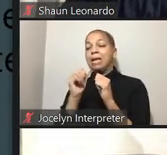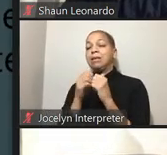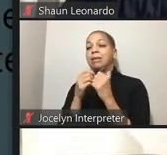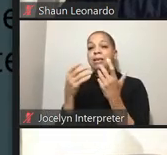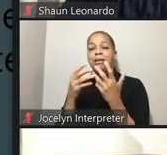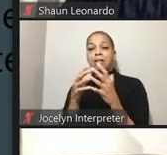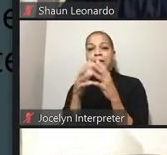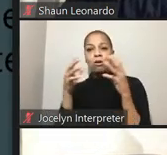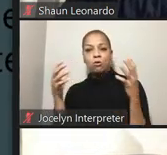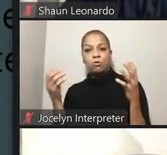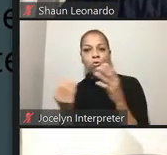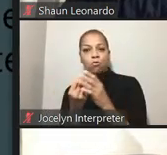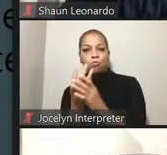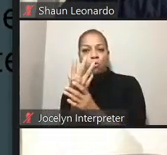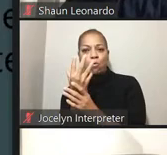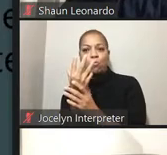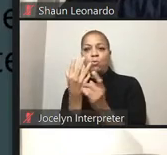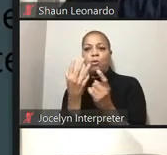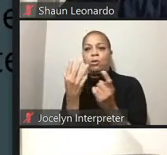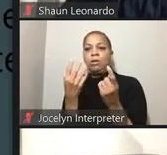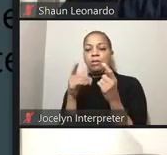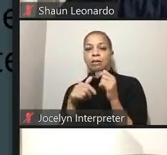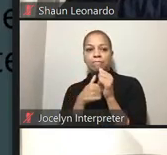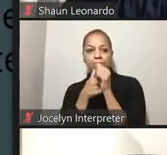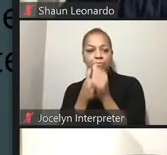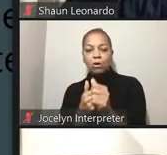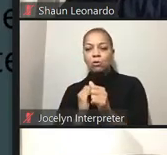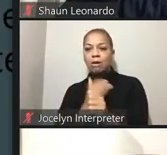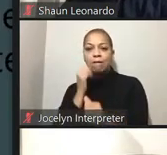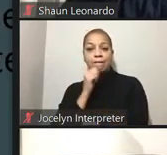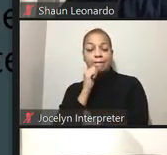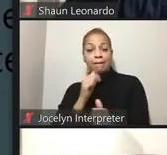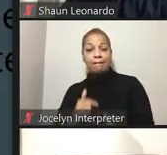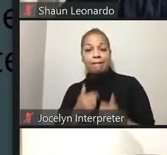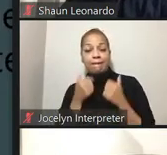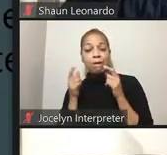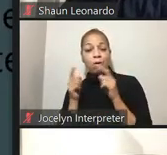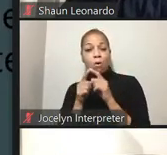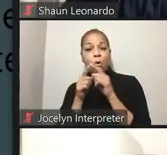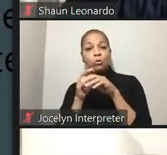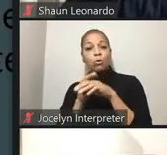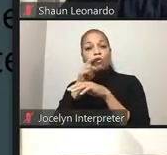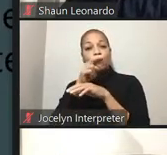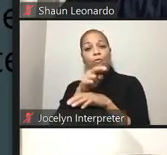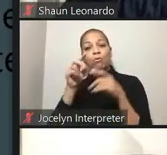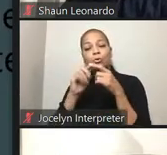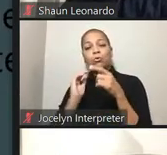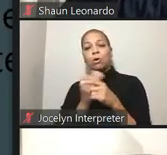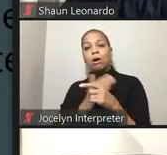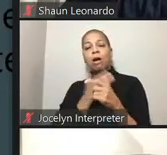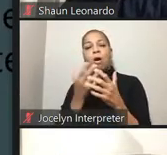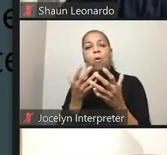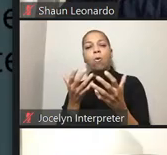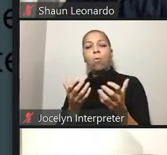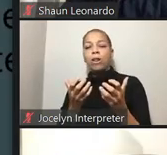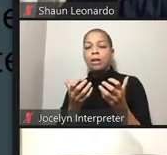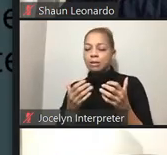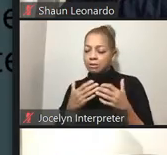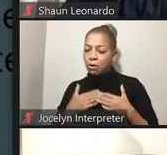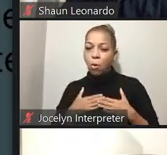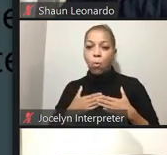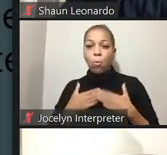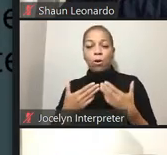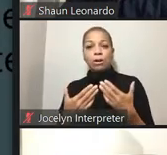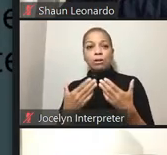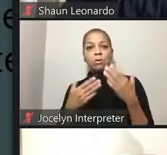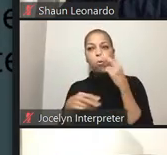and monitor our everyday lives. It also refers to our willingness to monitor ourselves and one